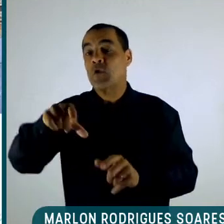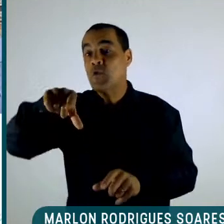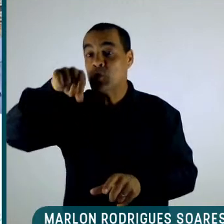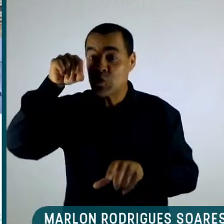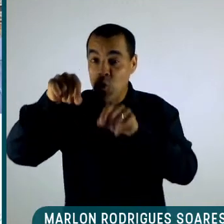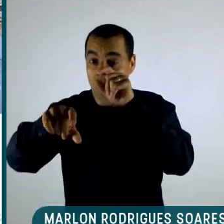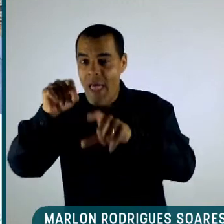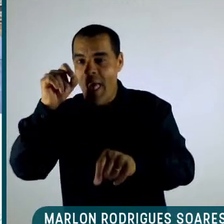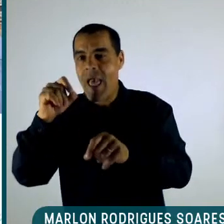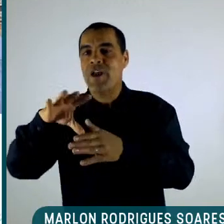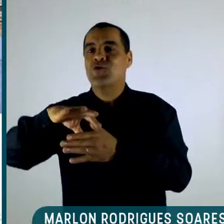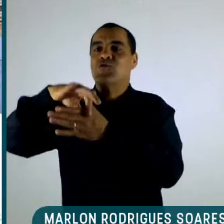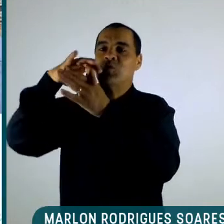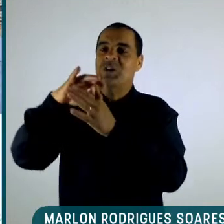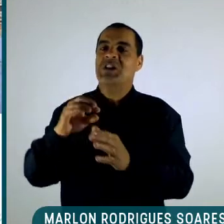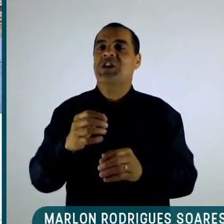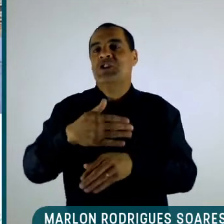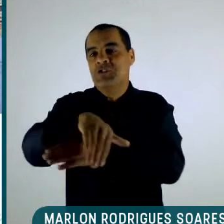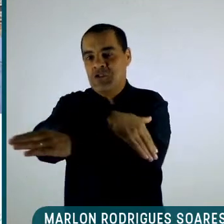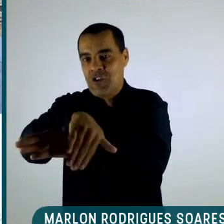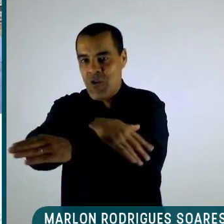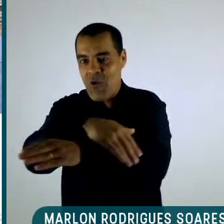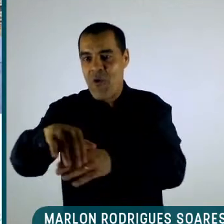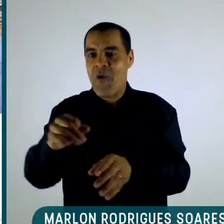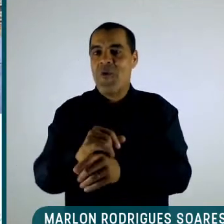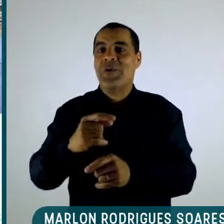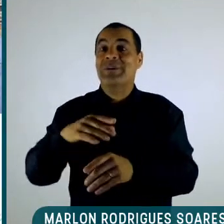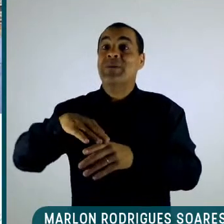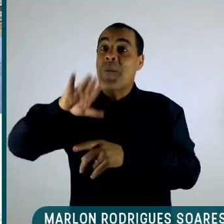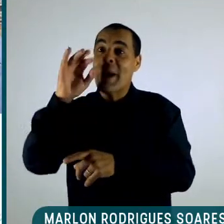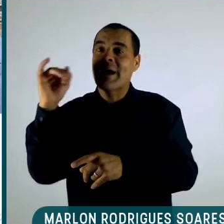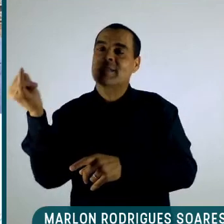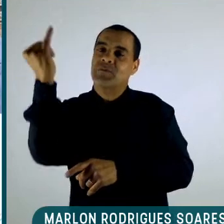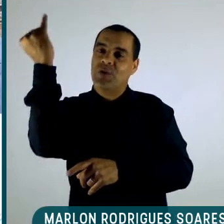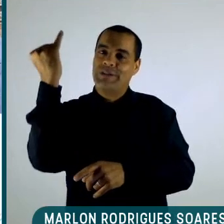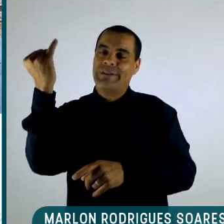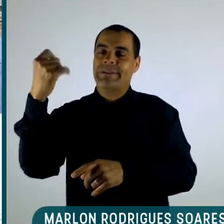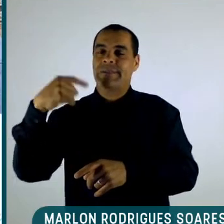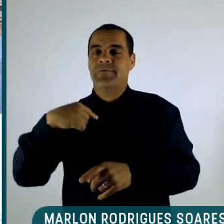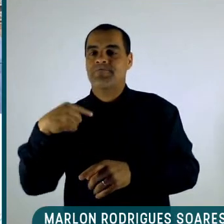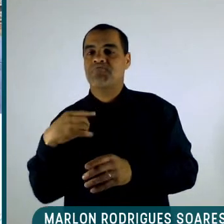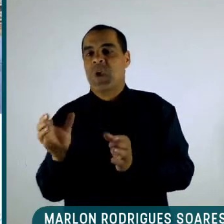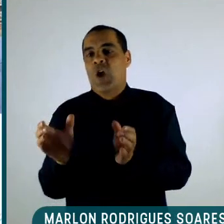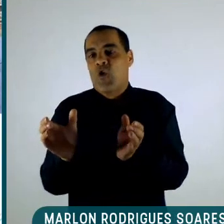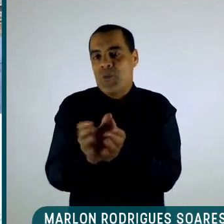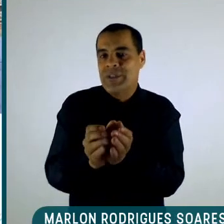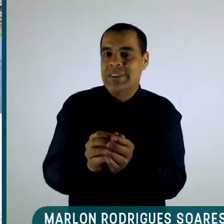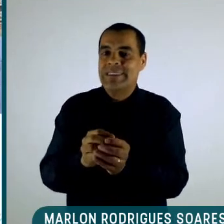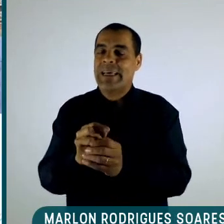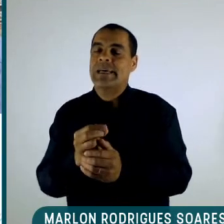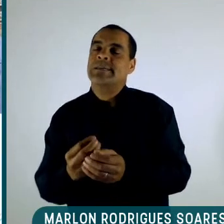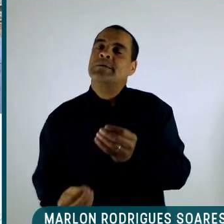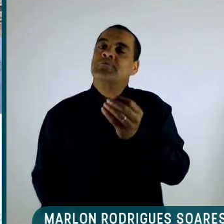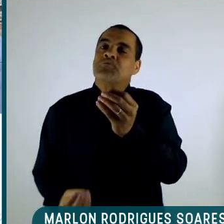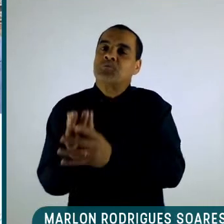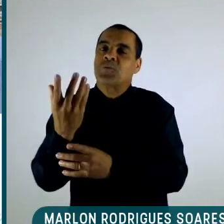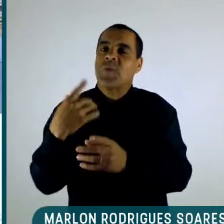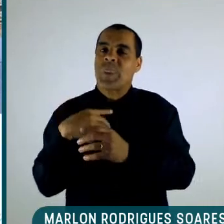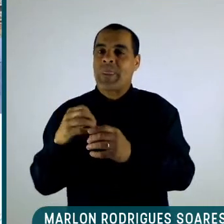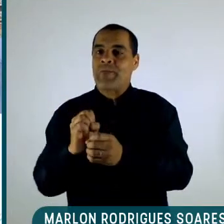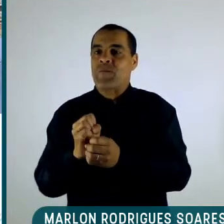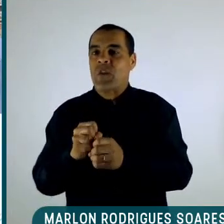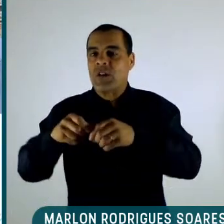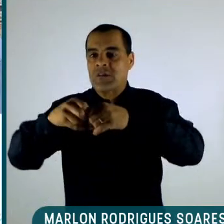street representative, street janitor. Each community has used a different name. But what really matters is that the community, which with a huge network